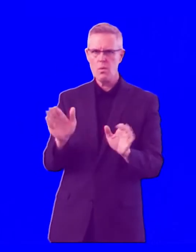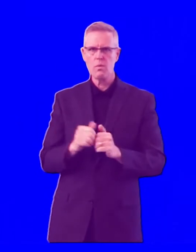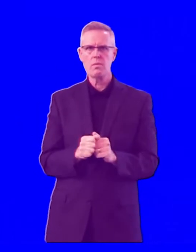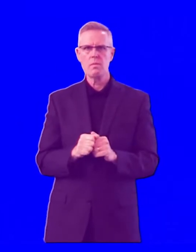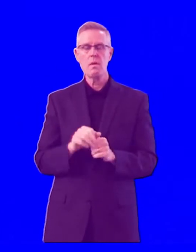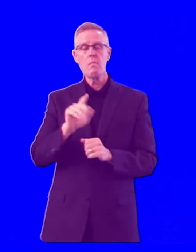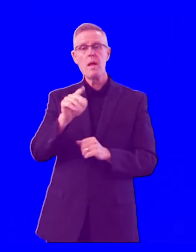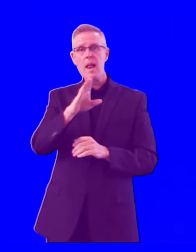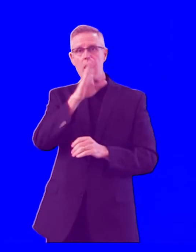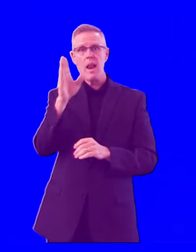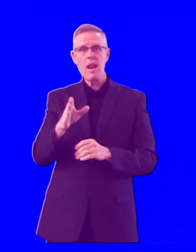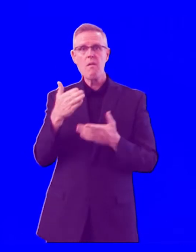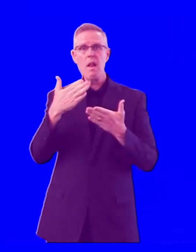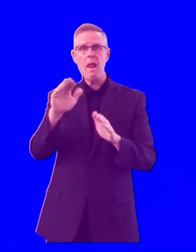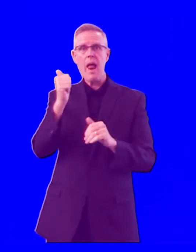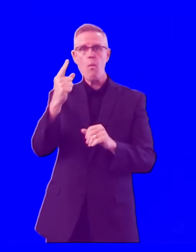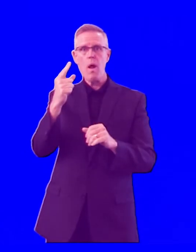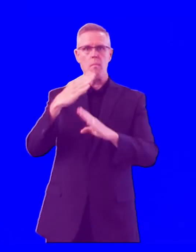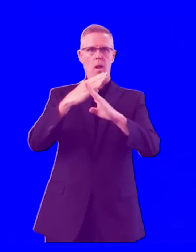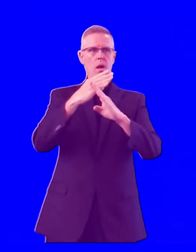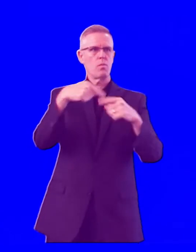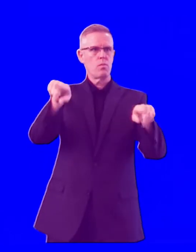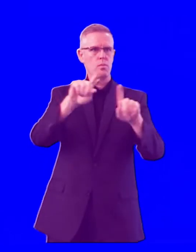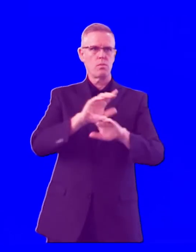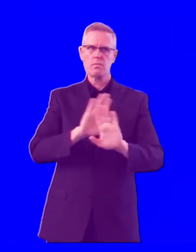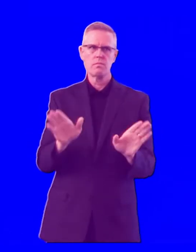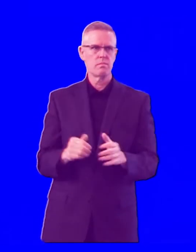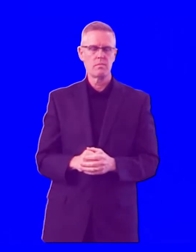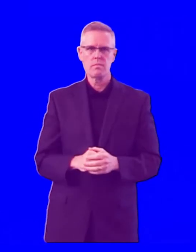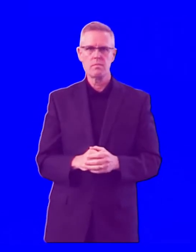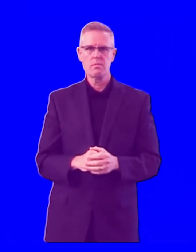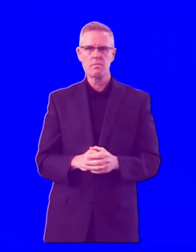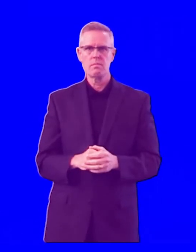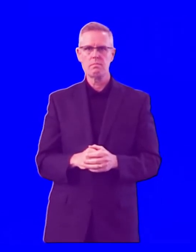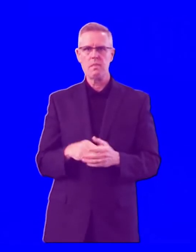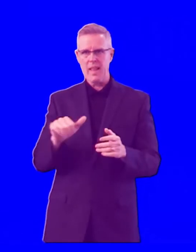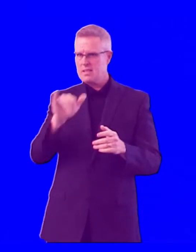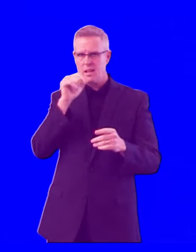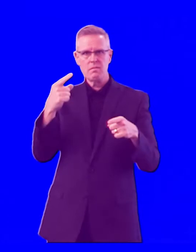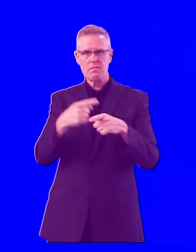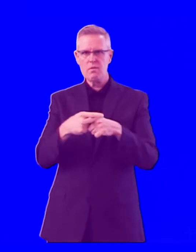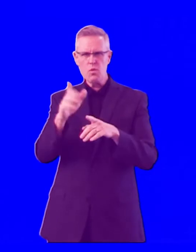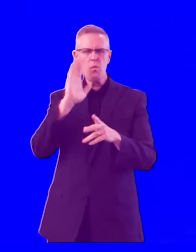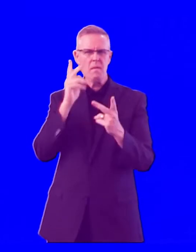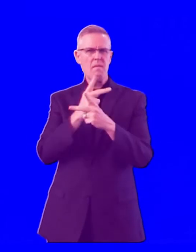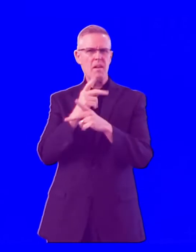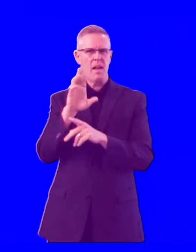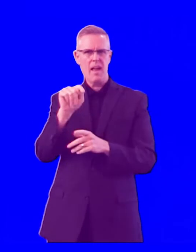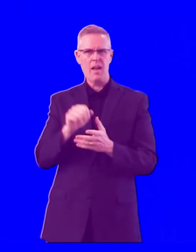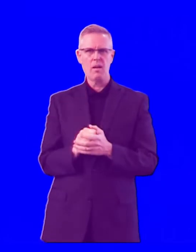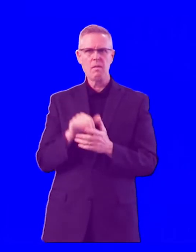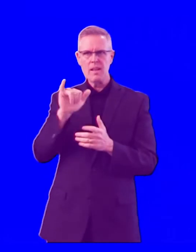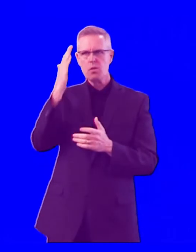But don't ever let anyone hold you back. And no, that's not contradictory. You got to figure it out.